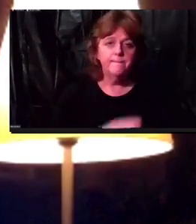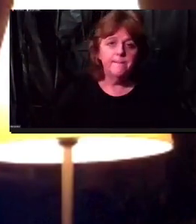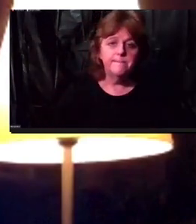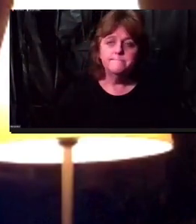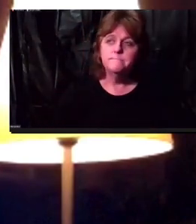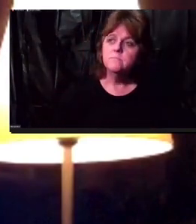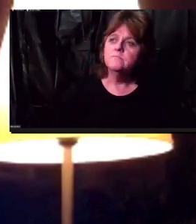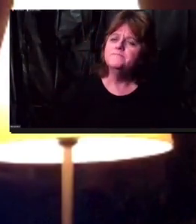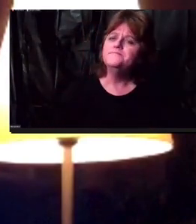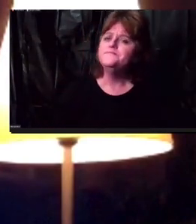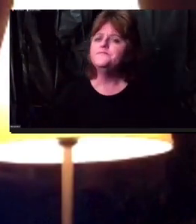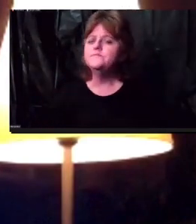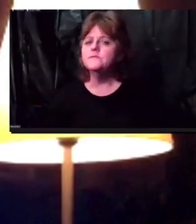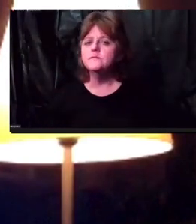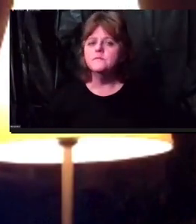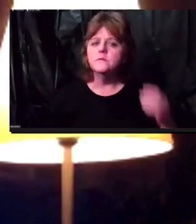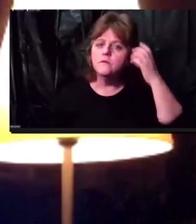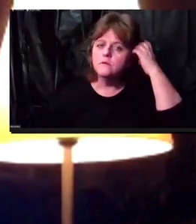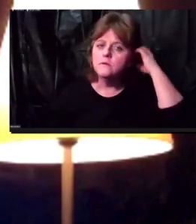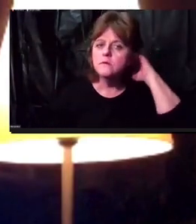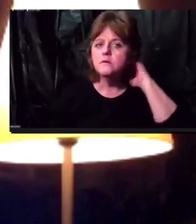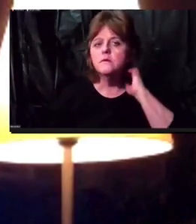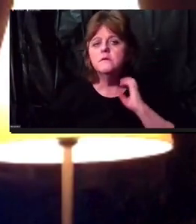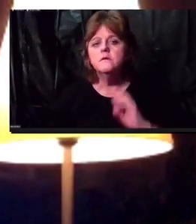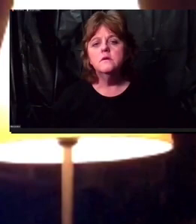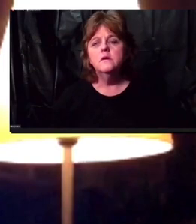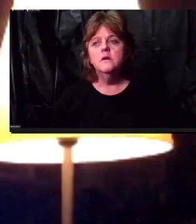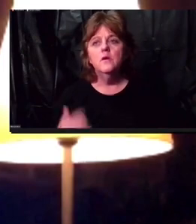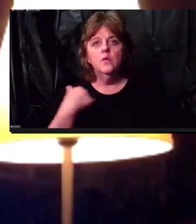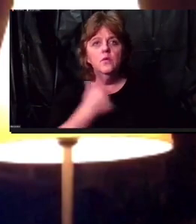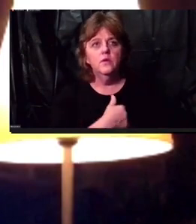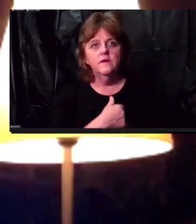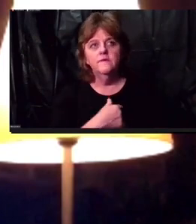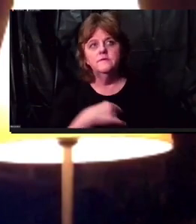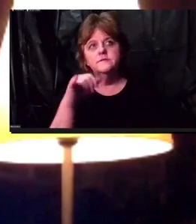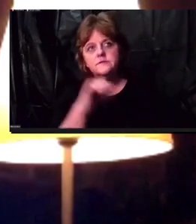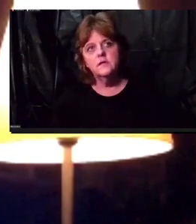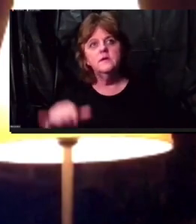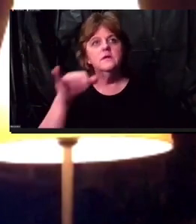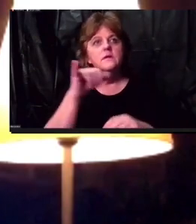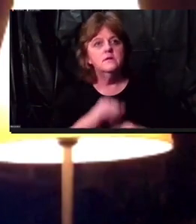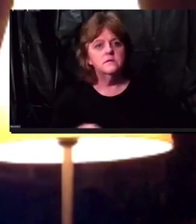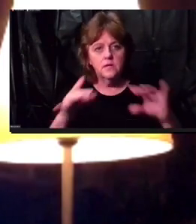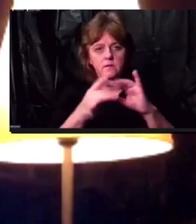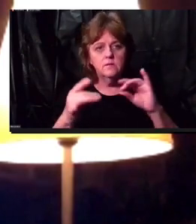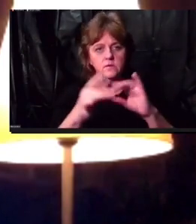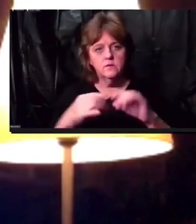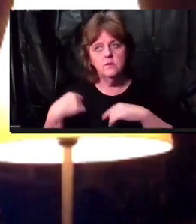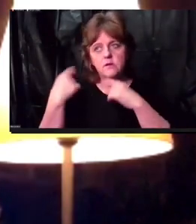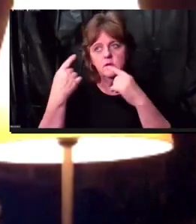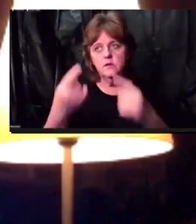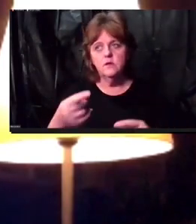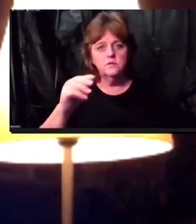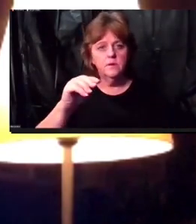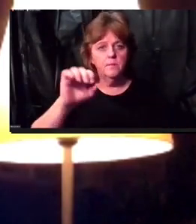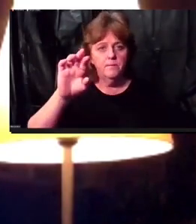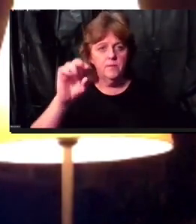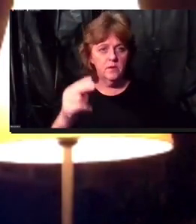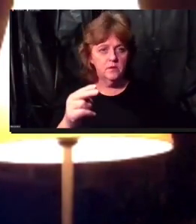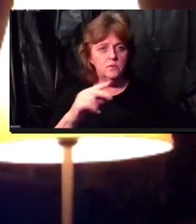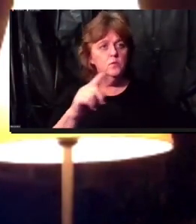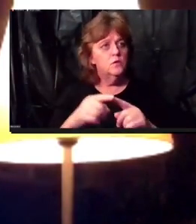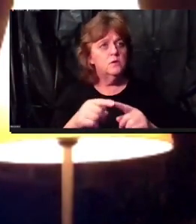Now, you know, we've been saying some version of this since March within our community. And whenever I hear that word